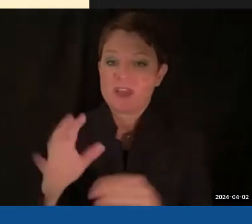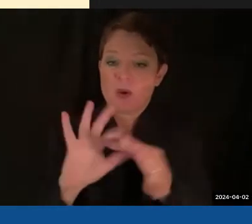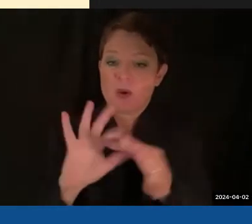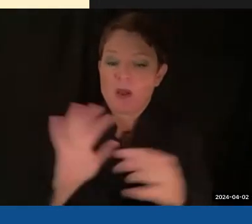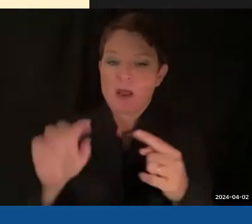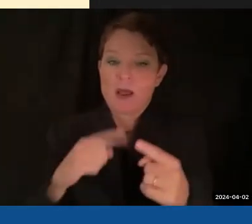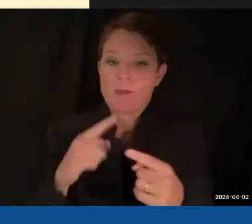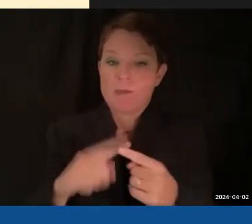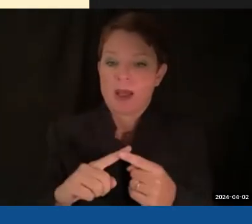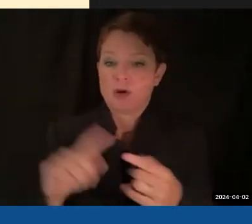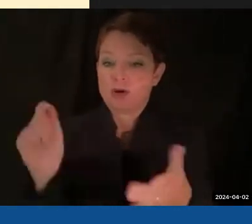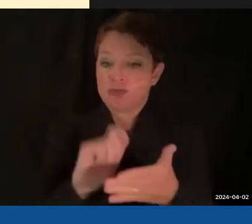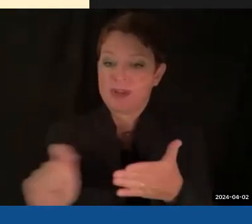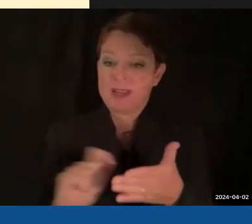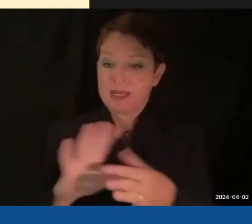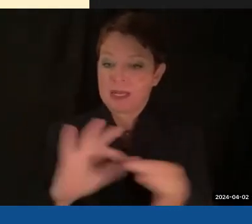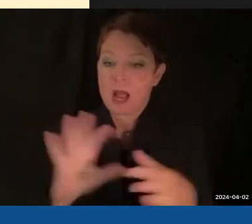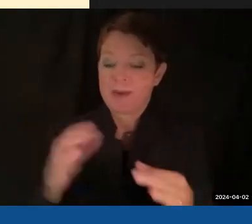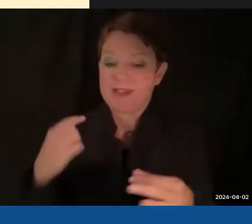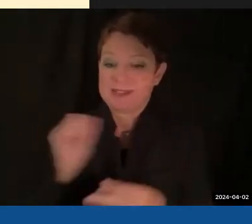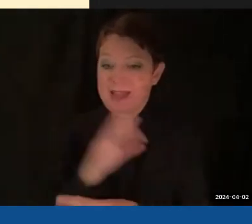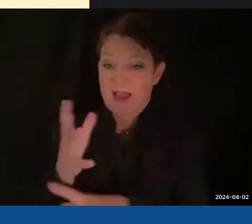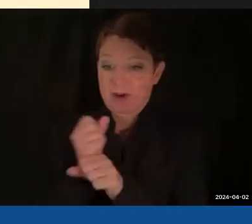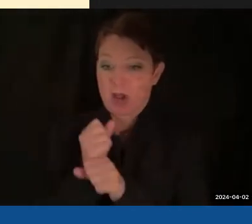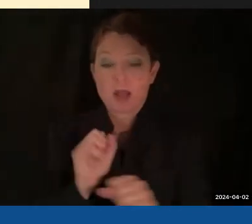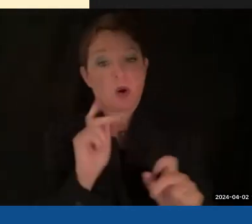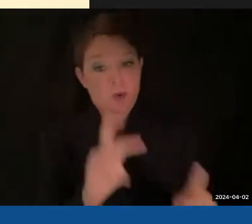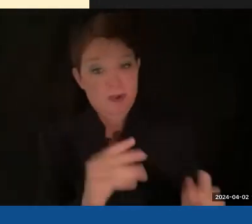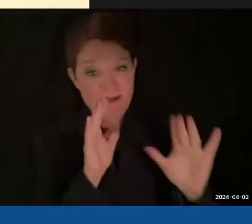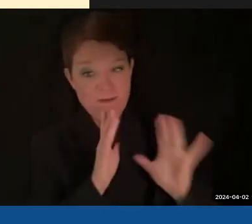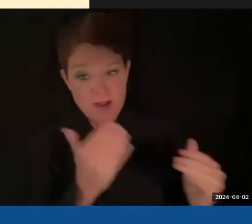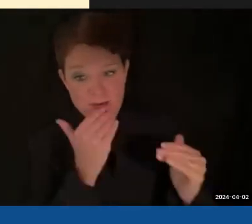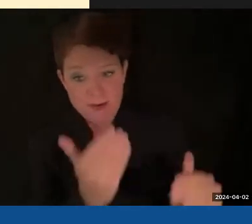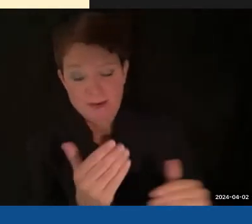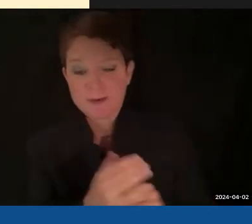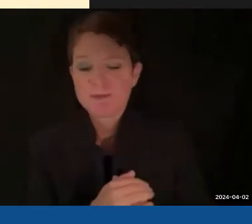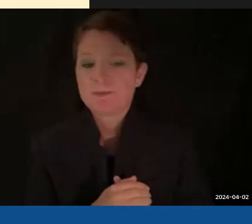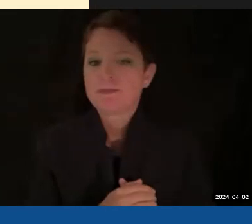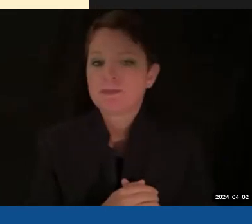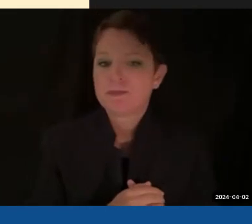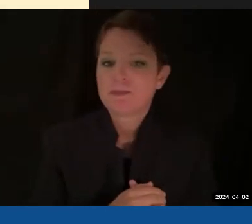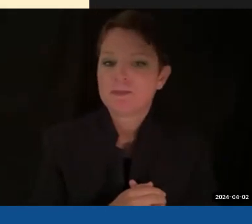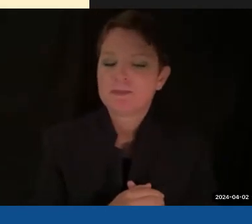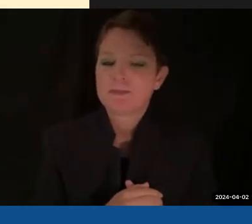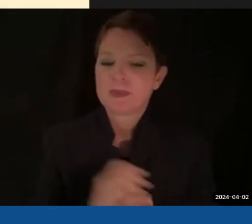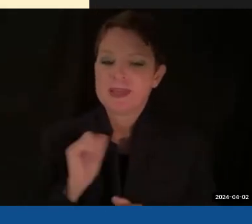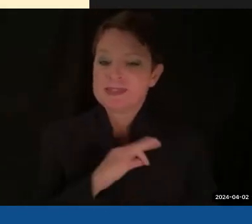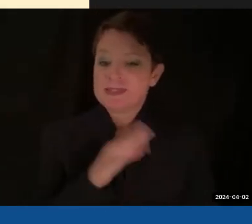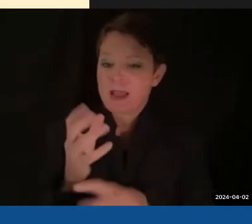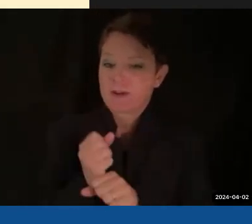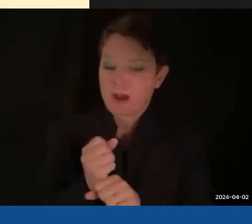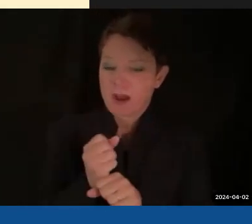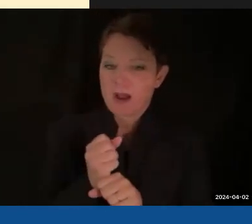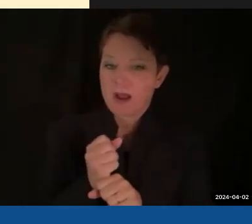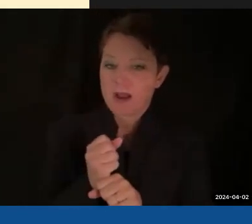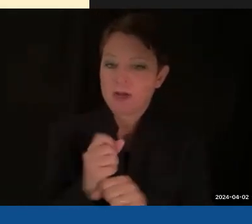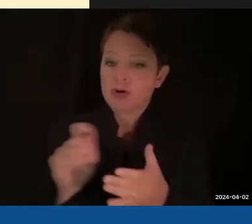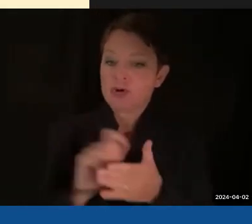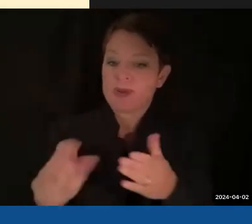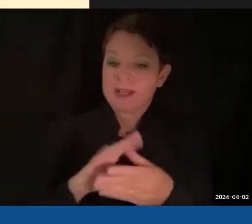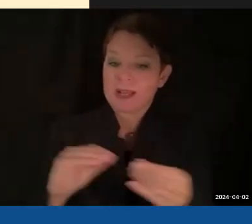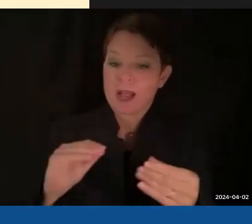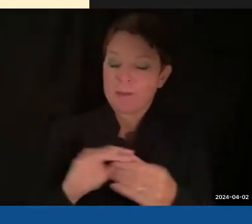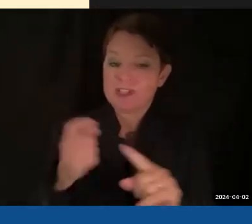written comments that were received by staff. Absolutely. Thank you. So staff received written comments